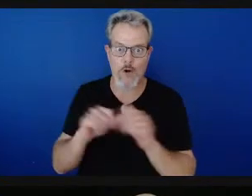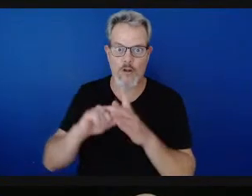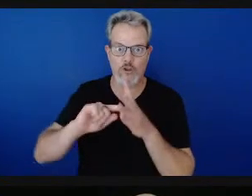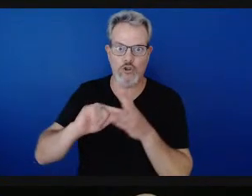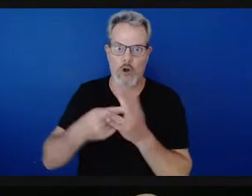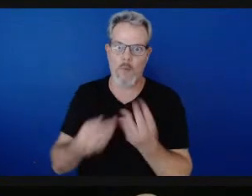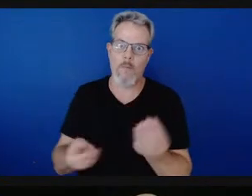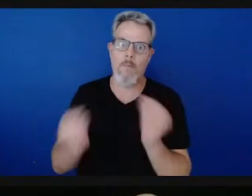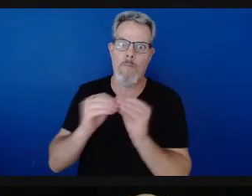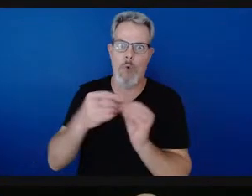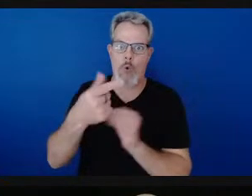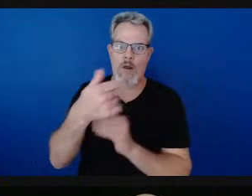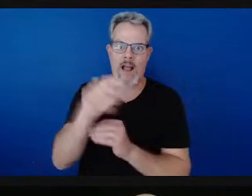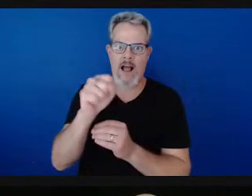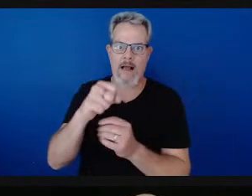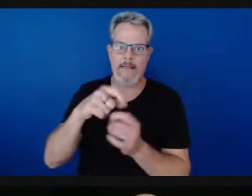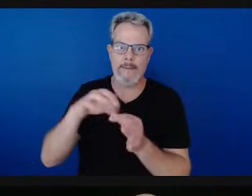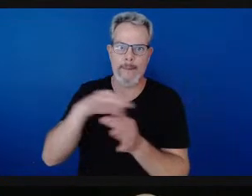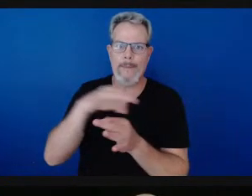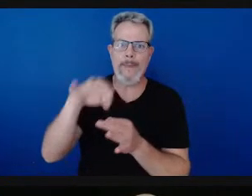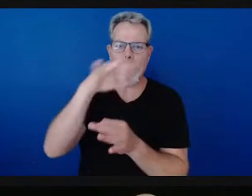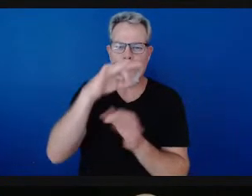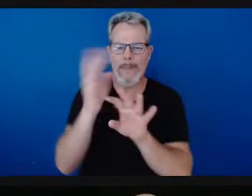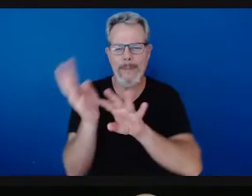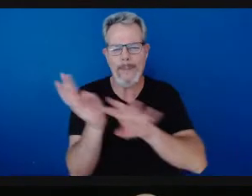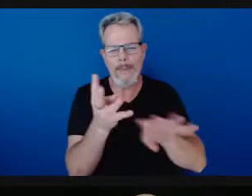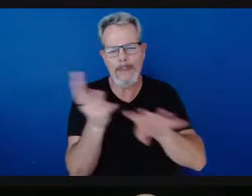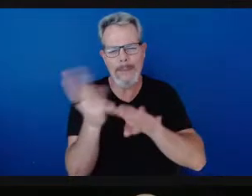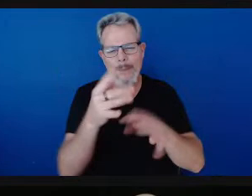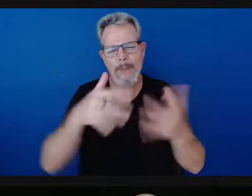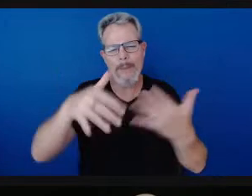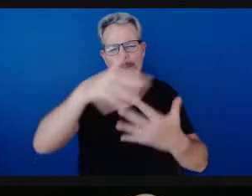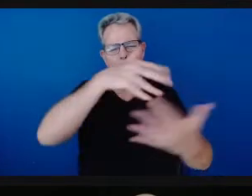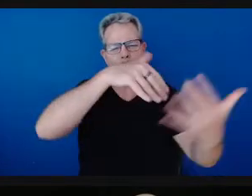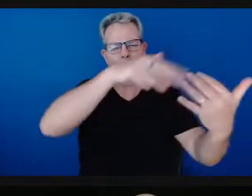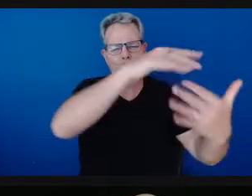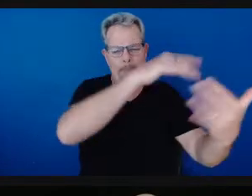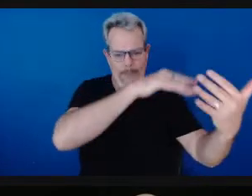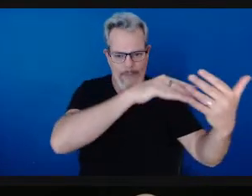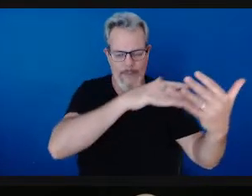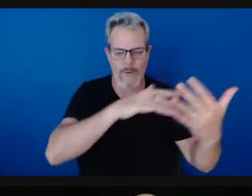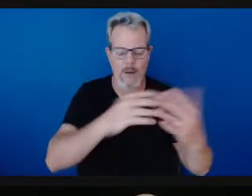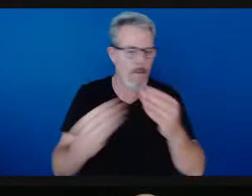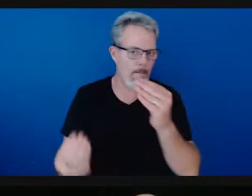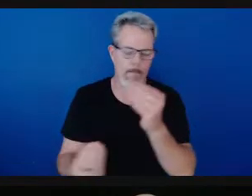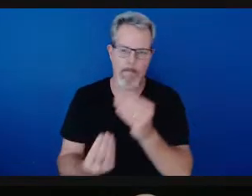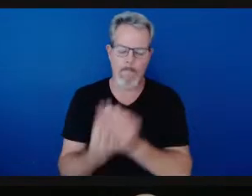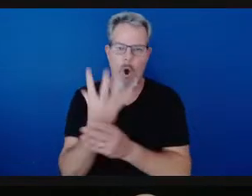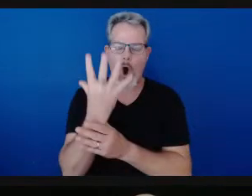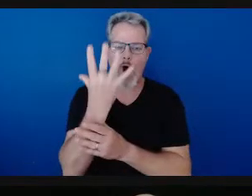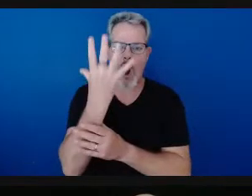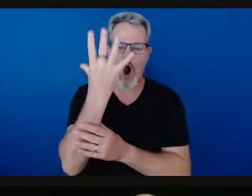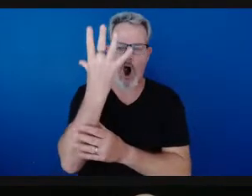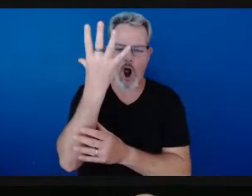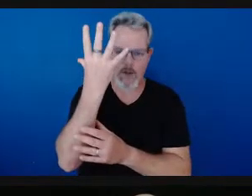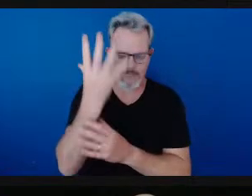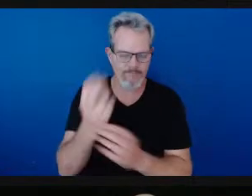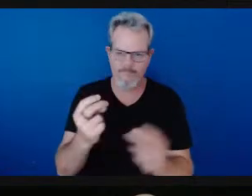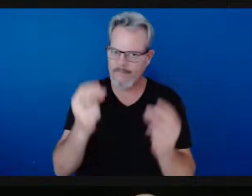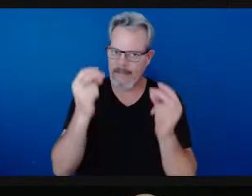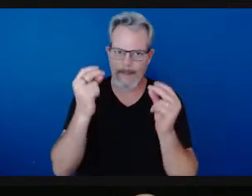here, wispy back here, and then really dense. The fountain pops up, just bursts right through. It's